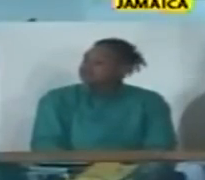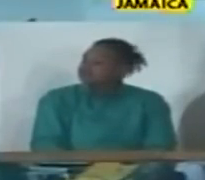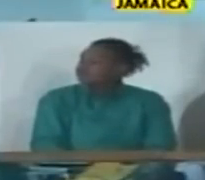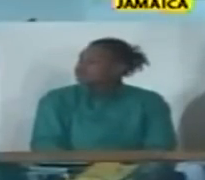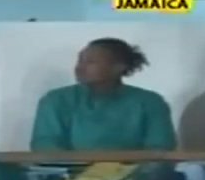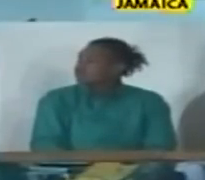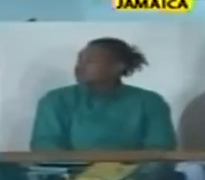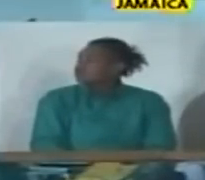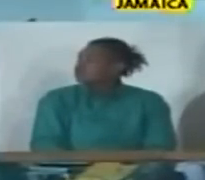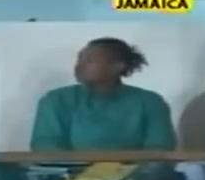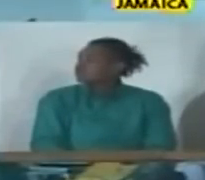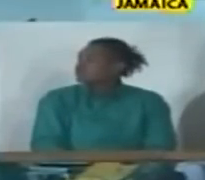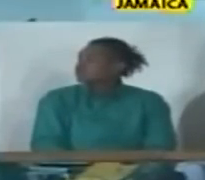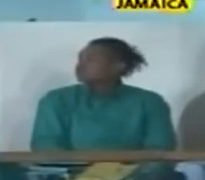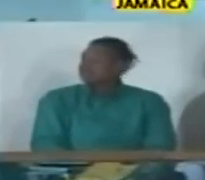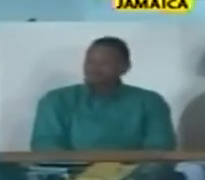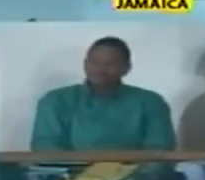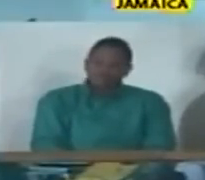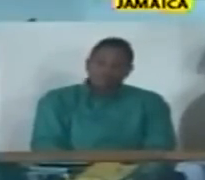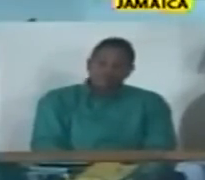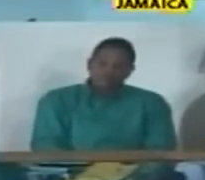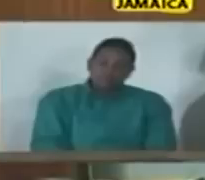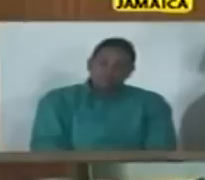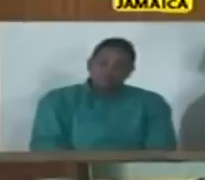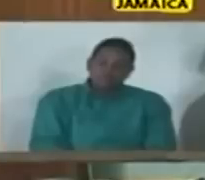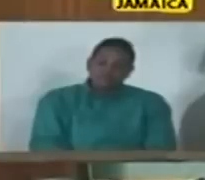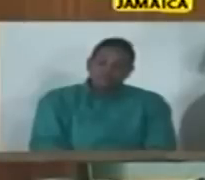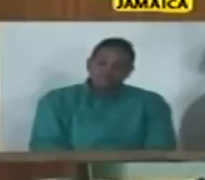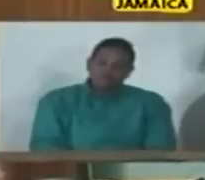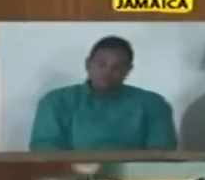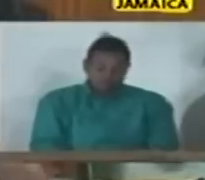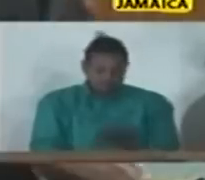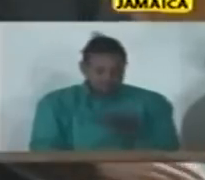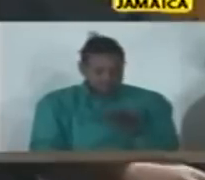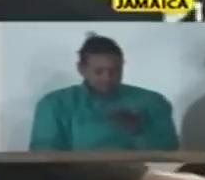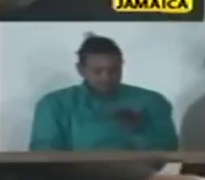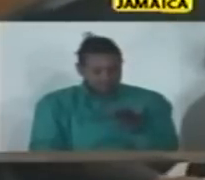The matter is in court in the United States of America.